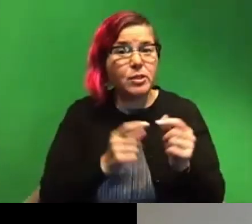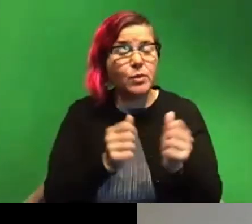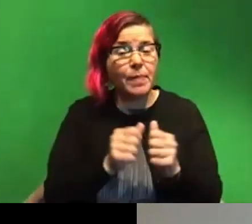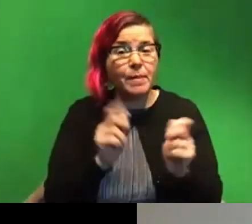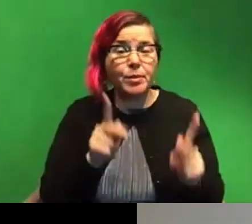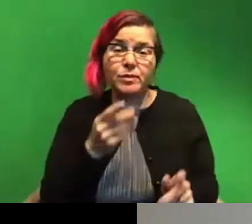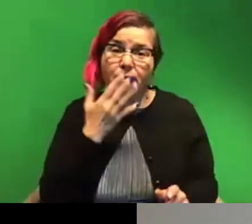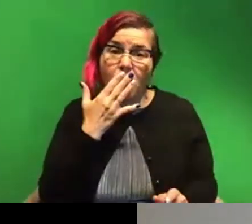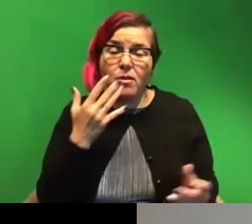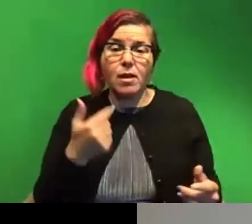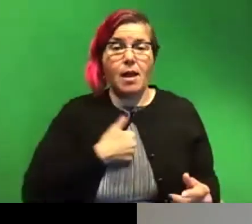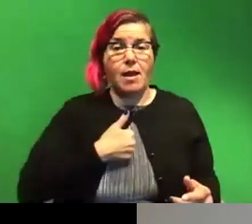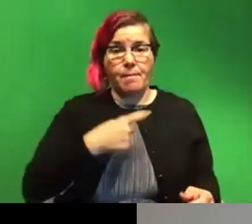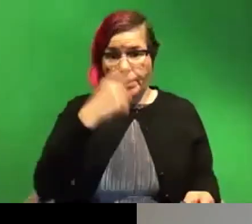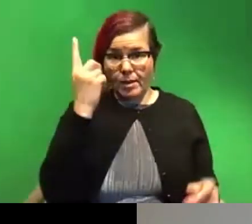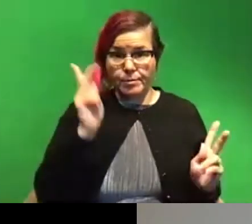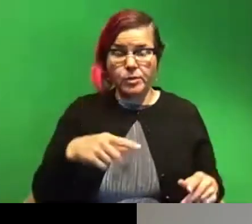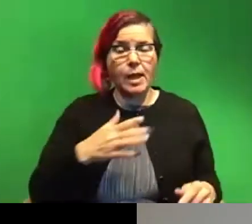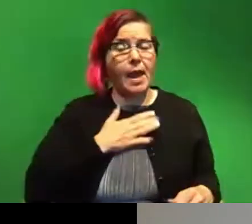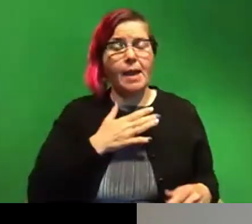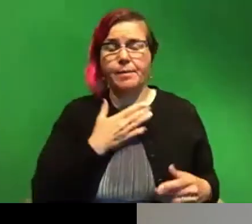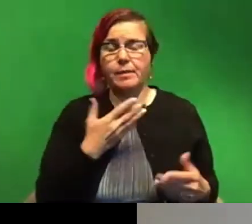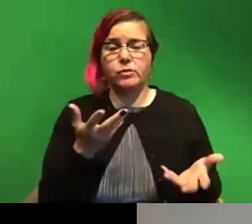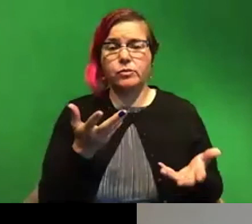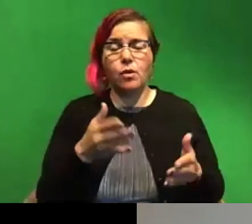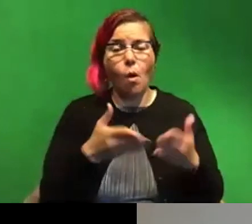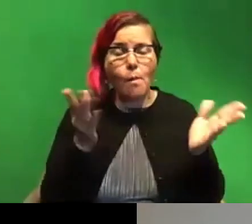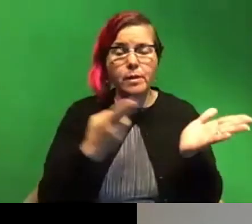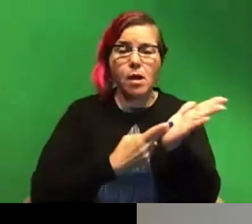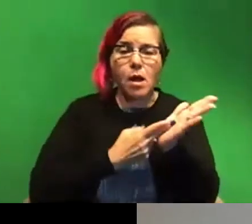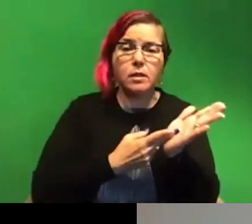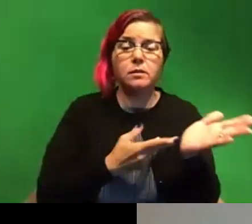And so I, as a Black person, am happy to have open, honest,